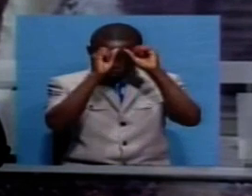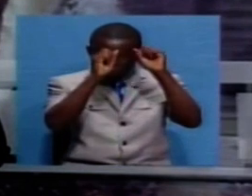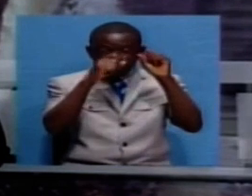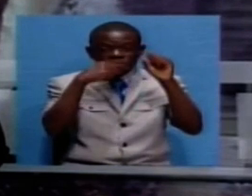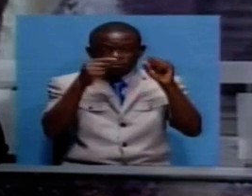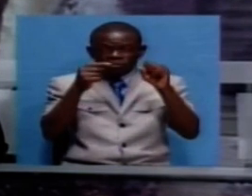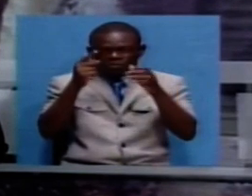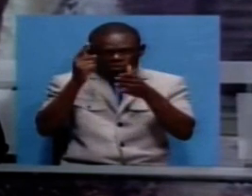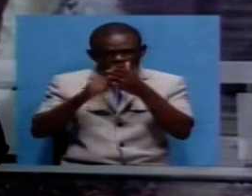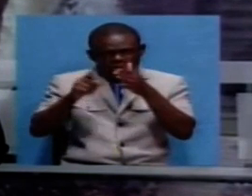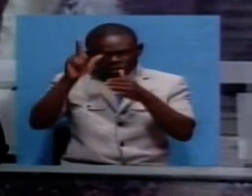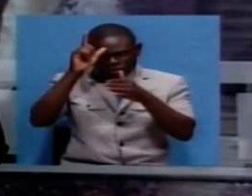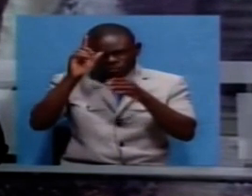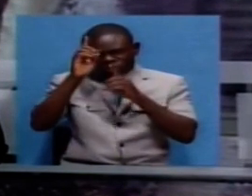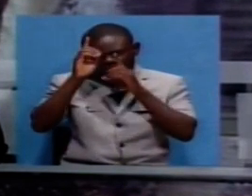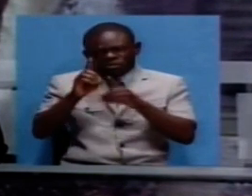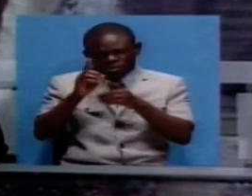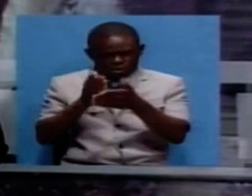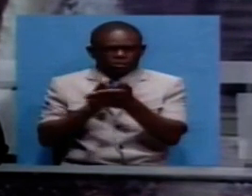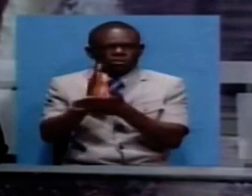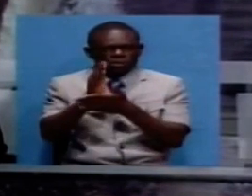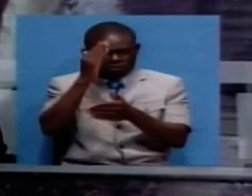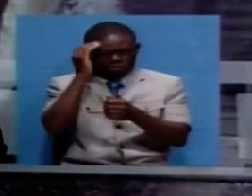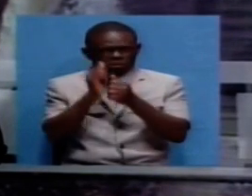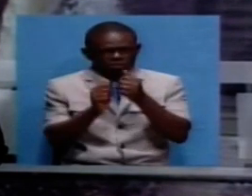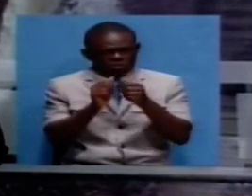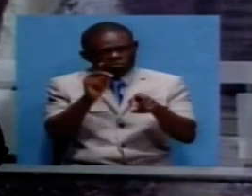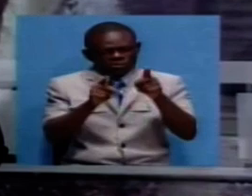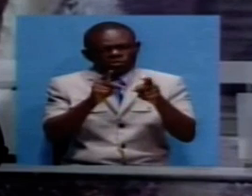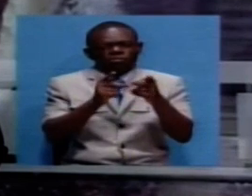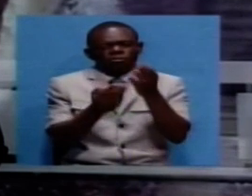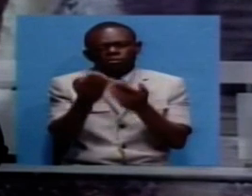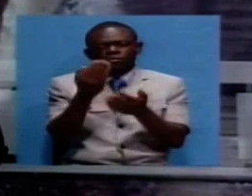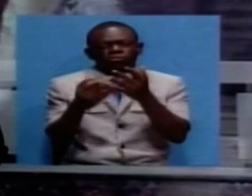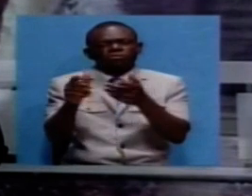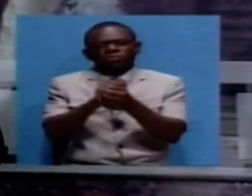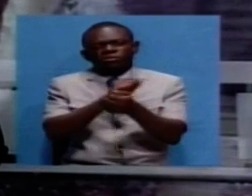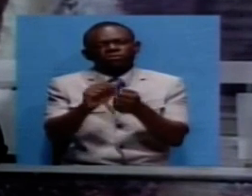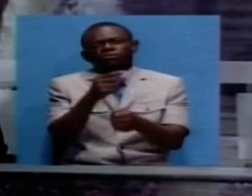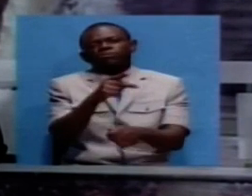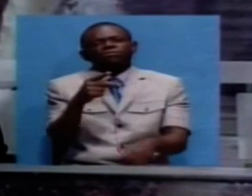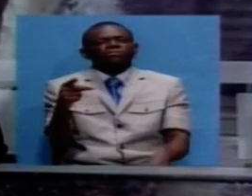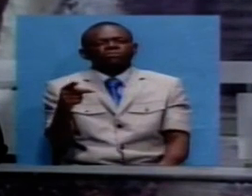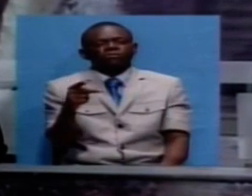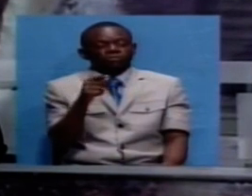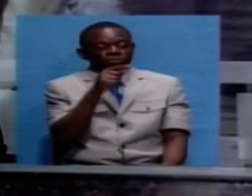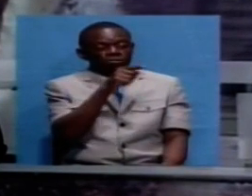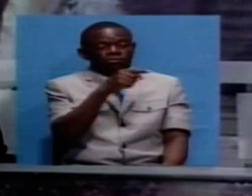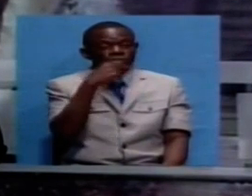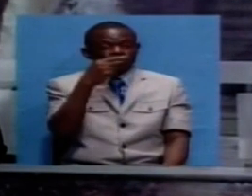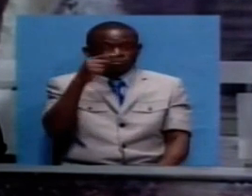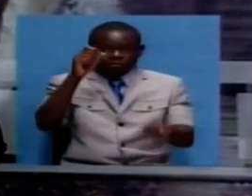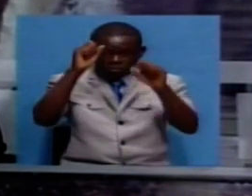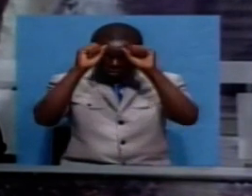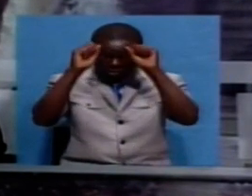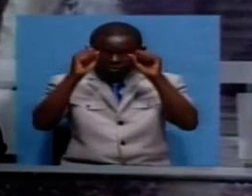of sabotage. Mr. Muyumba says it is commendable that the President has taken measures to maintain law and order and preserve property and